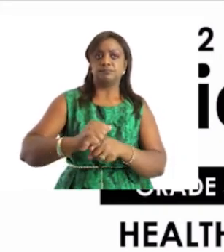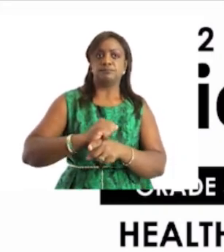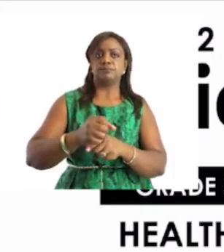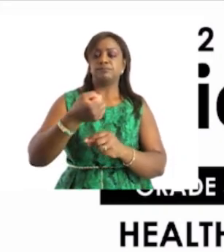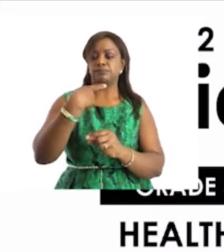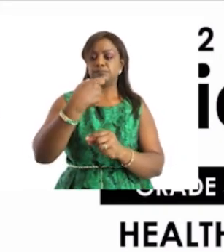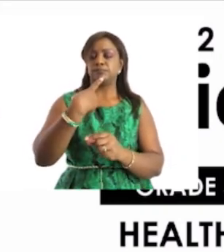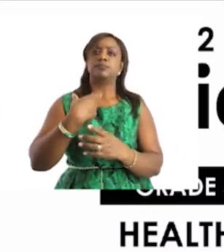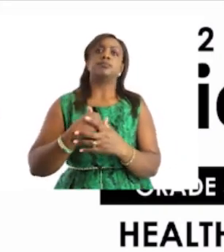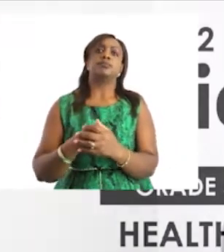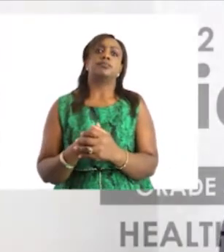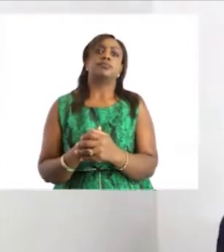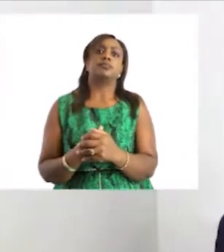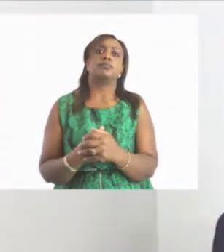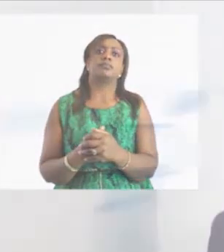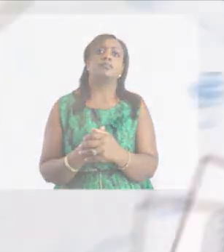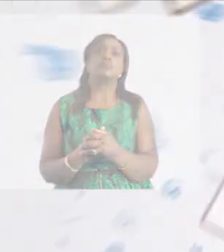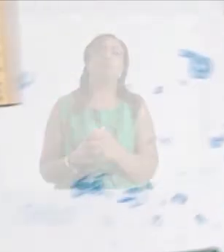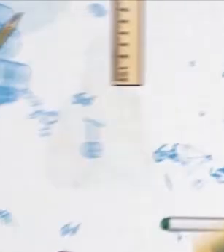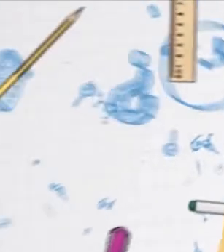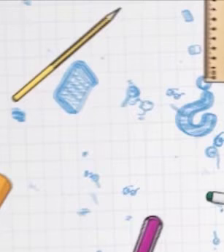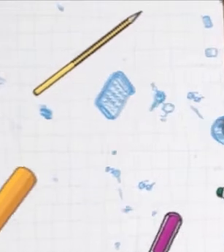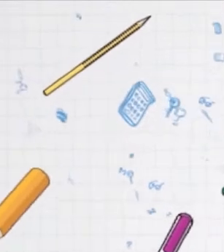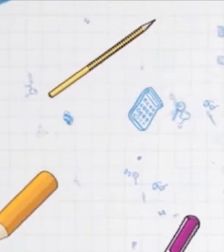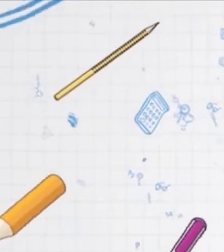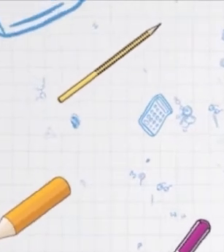of medicine.